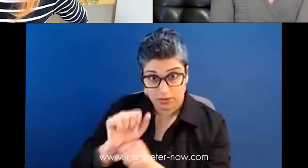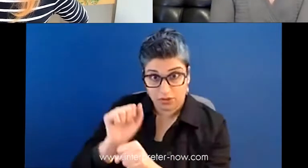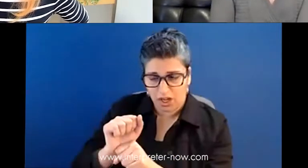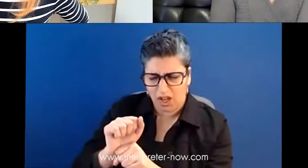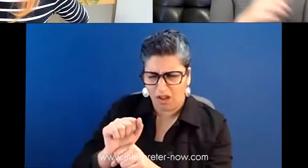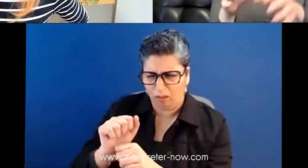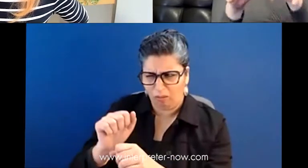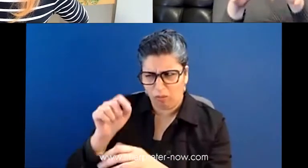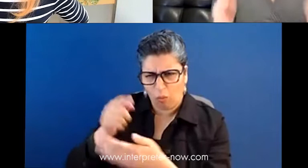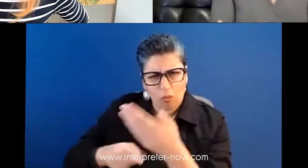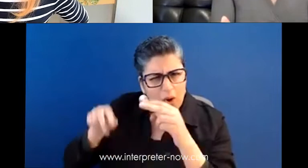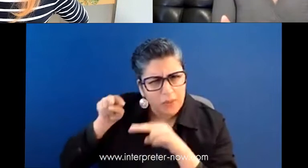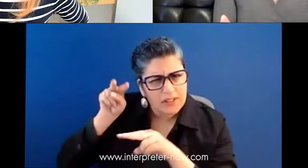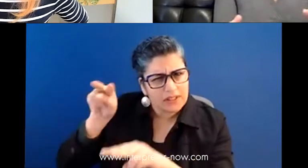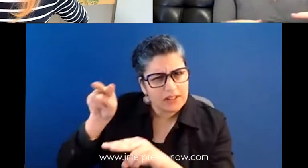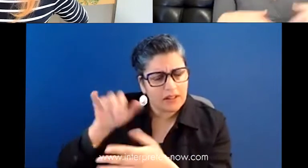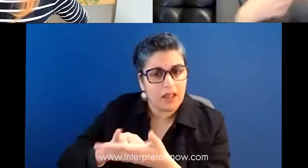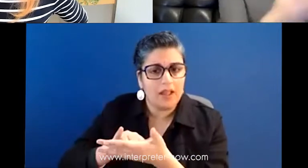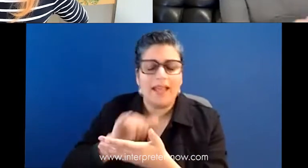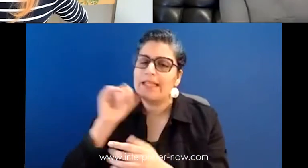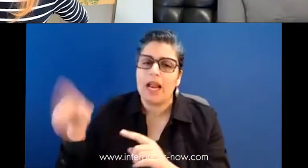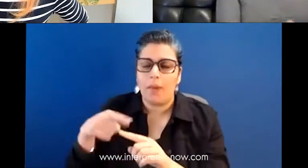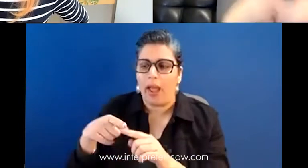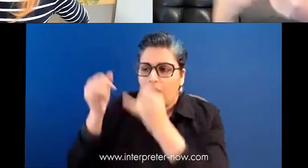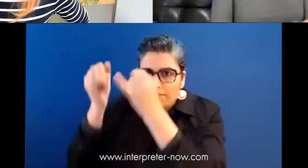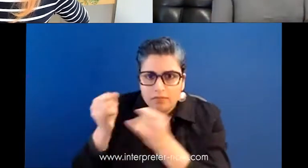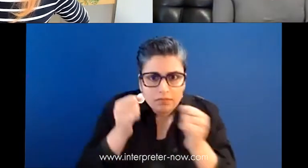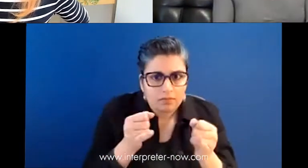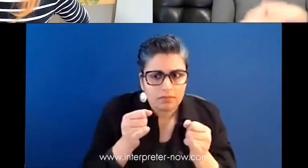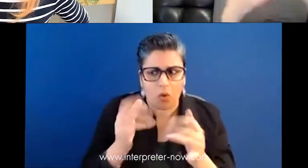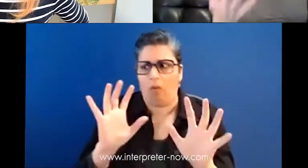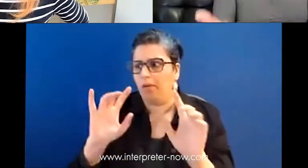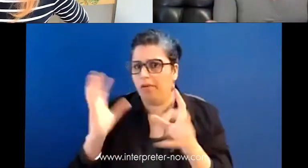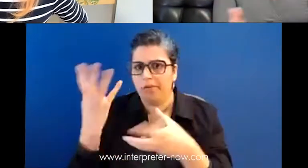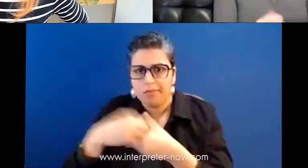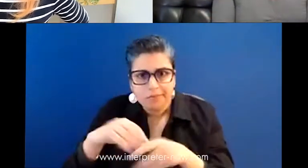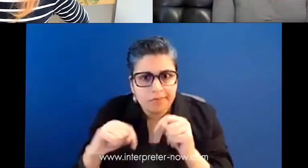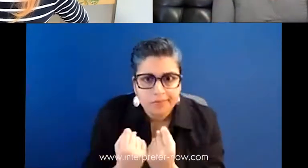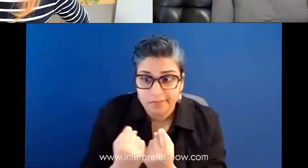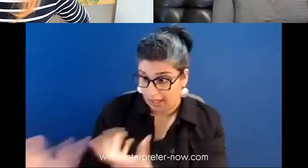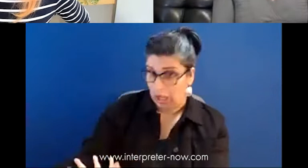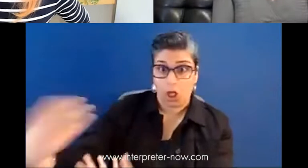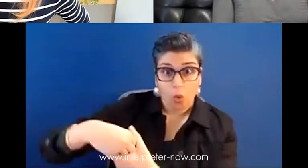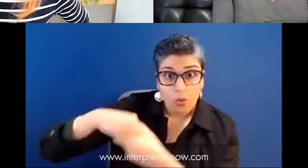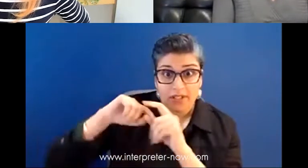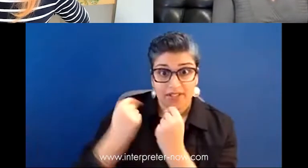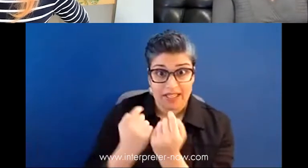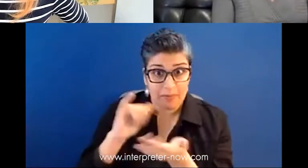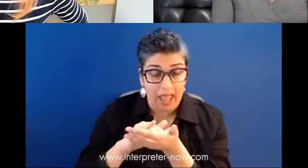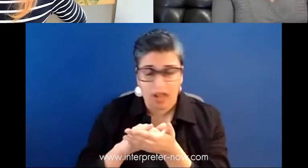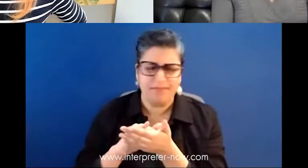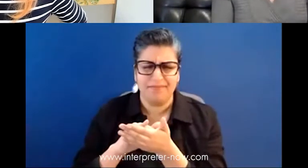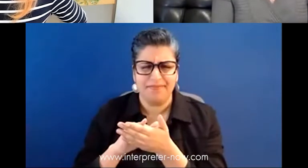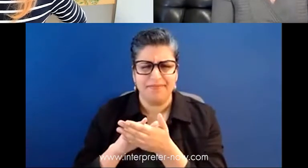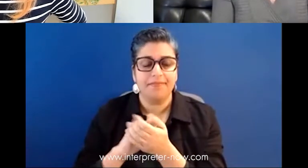there's a lot of things that are not about individuals. What are you part of a team? Are you an inclusive team? All these sorts of things. But about the